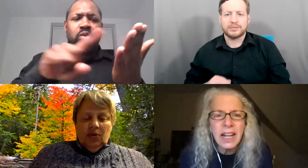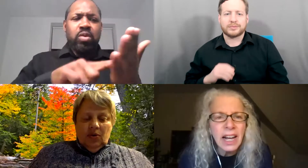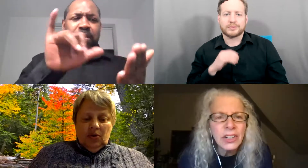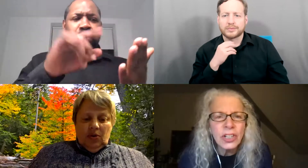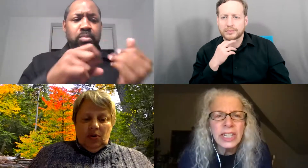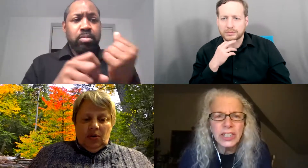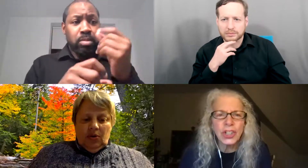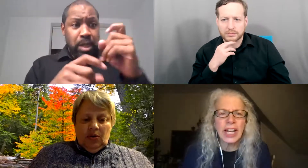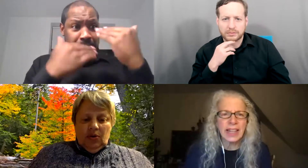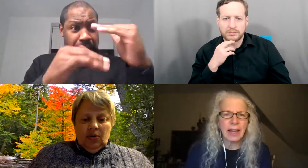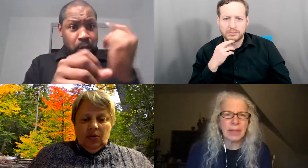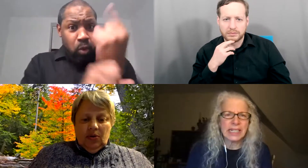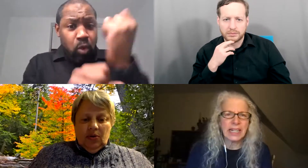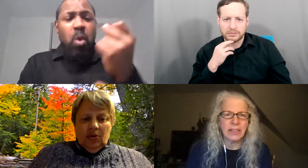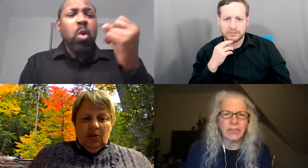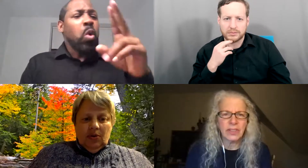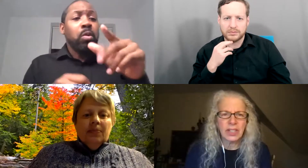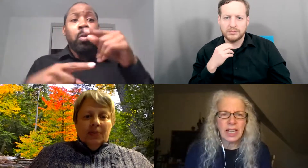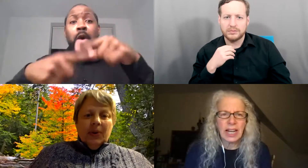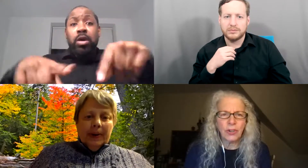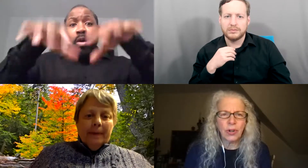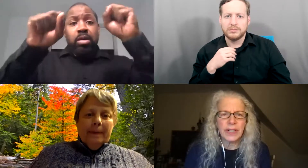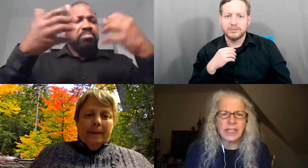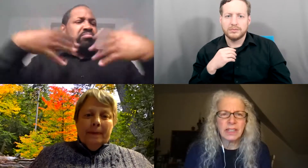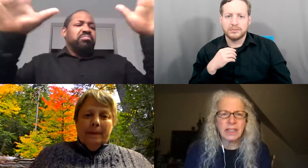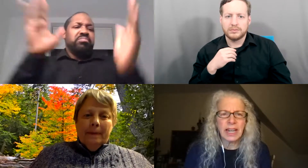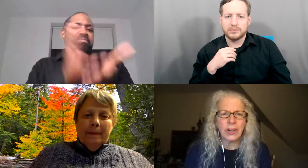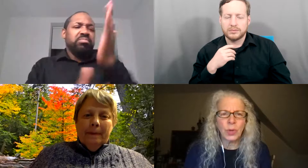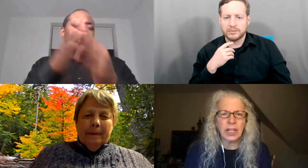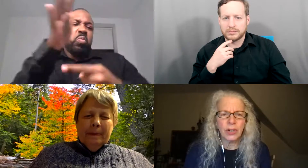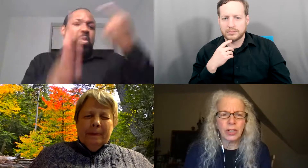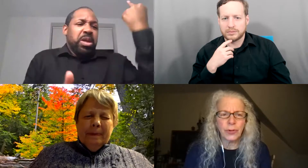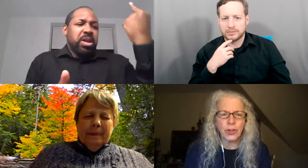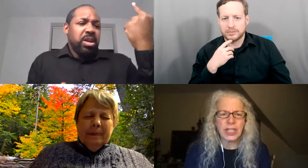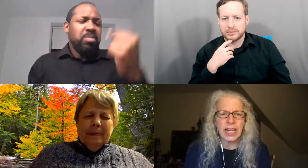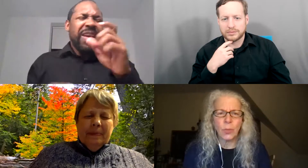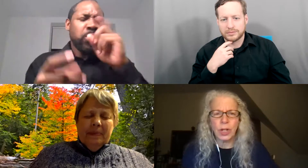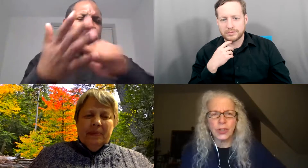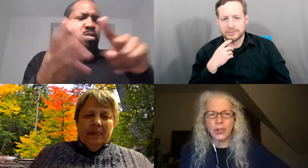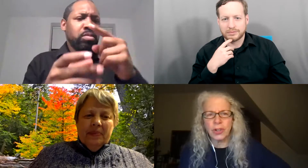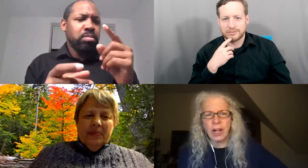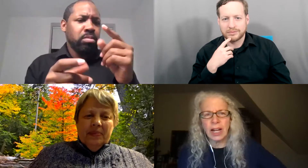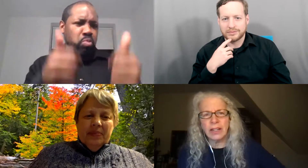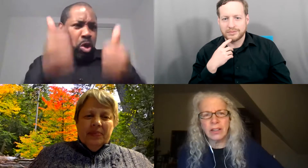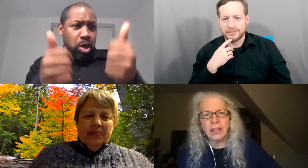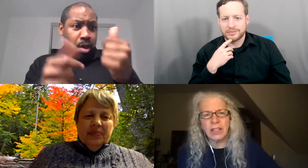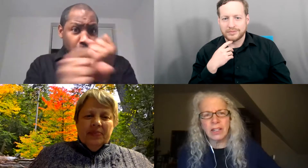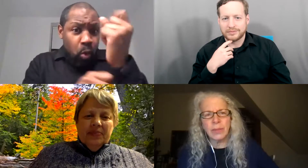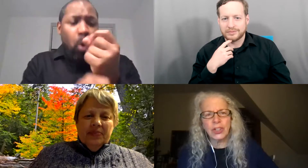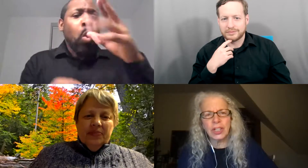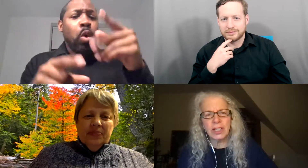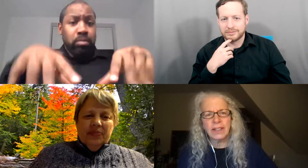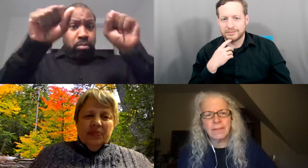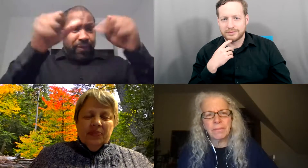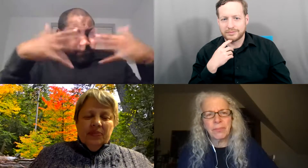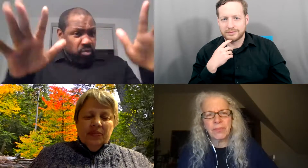I need to check that myself. I don't know if it's annually or if you just take it once you're on the